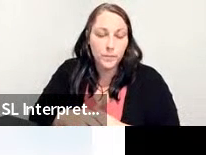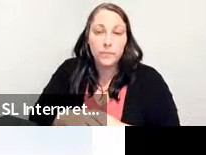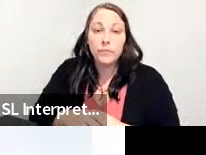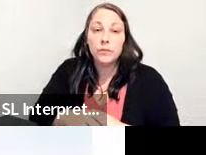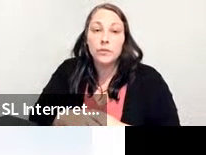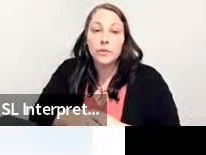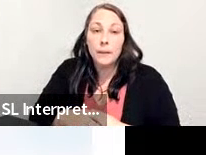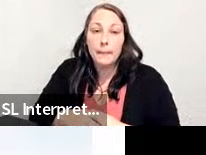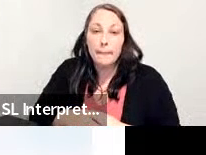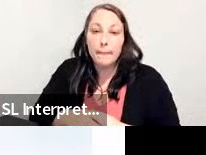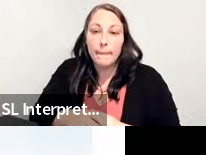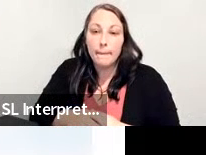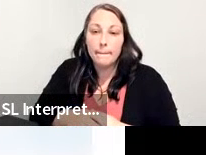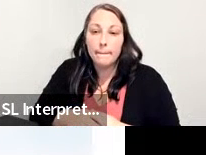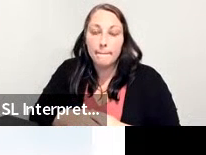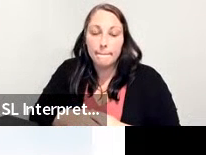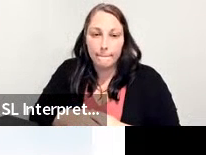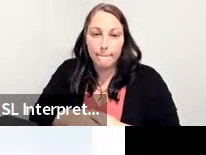loading.